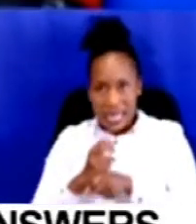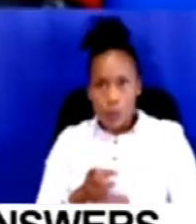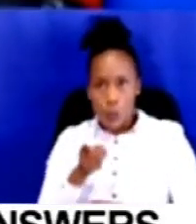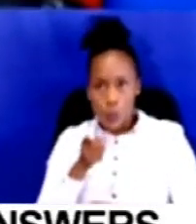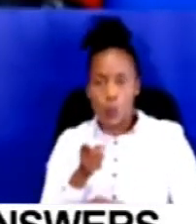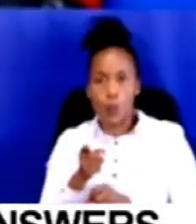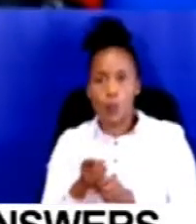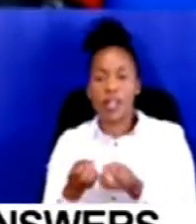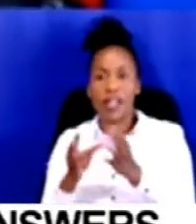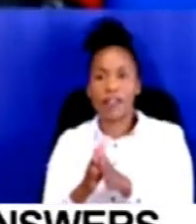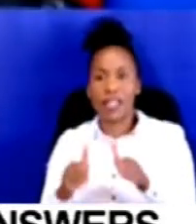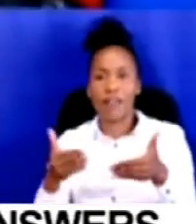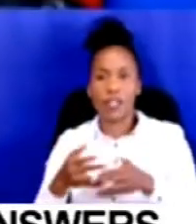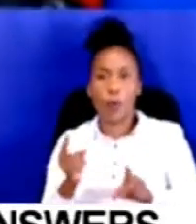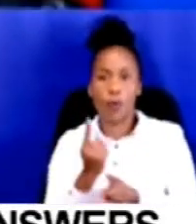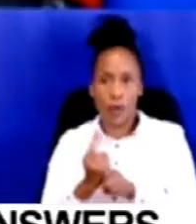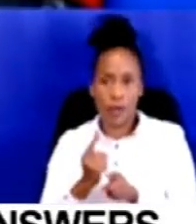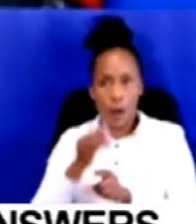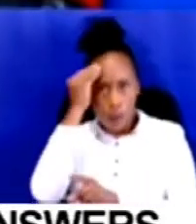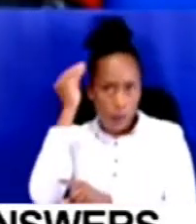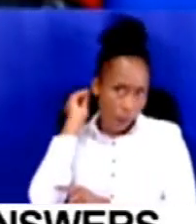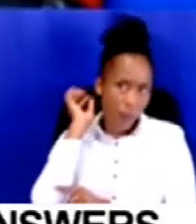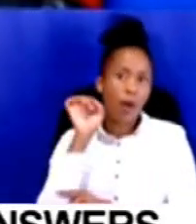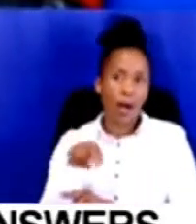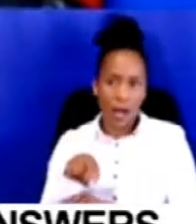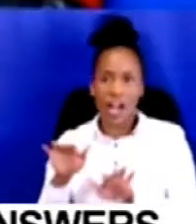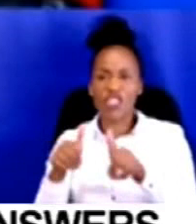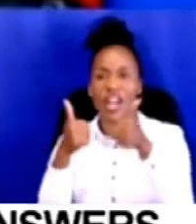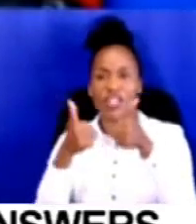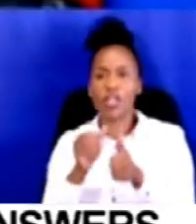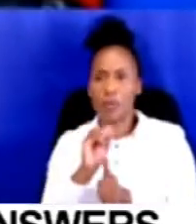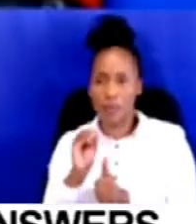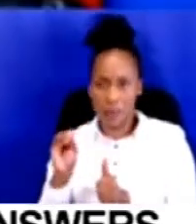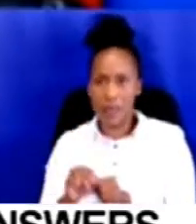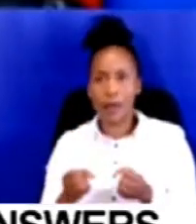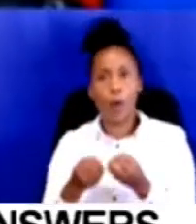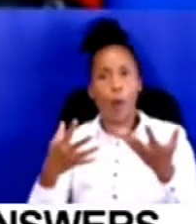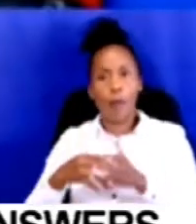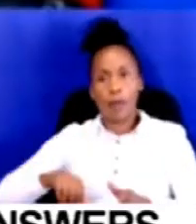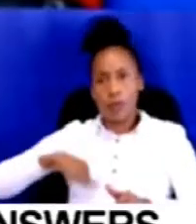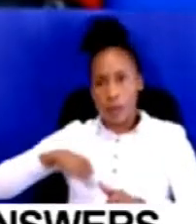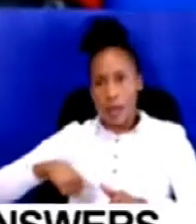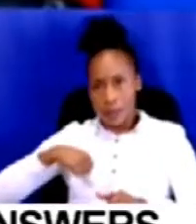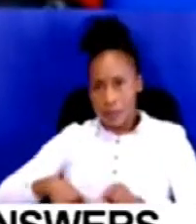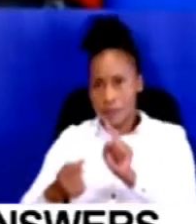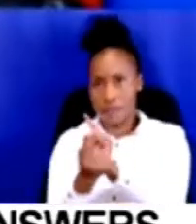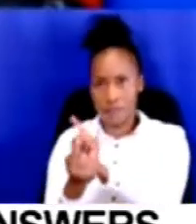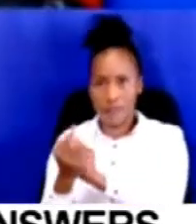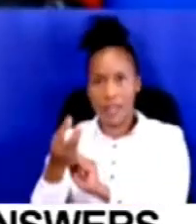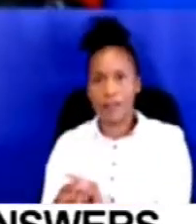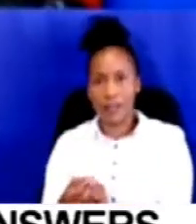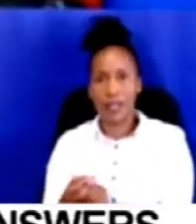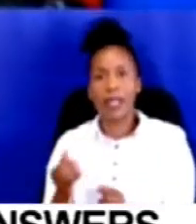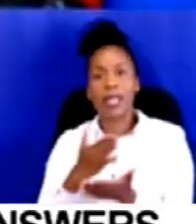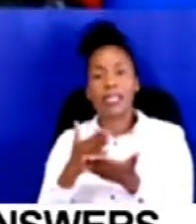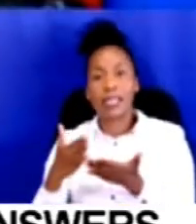mindful of prevalent institutional challenges faced by a number of municipalities. Some of the